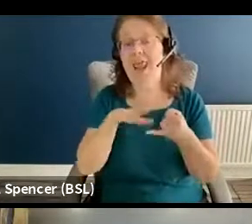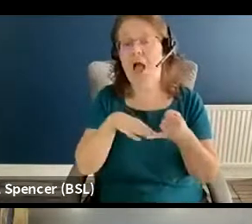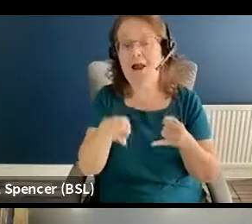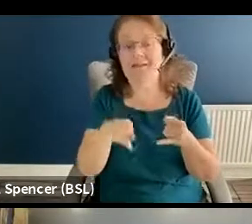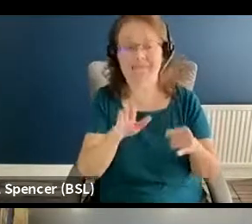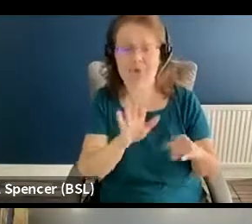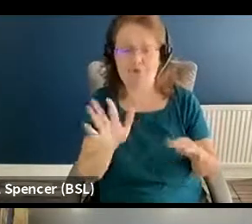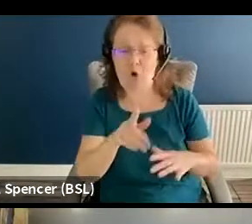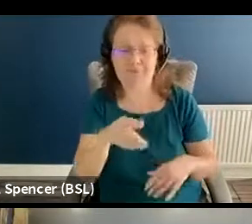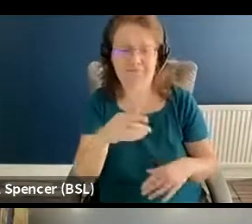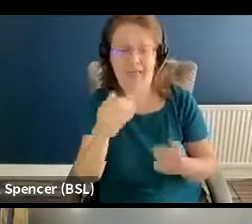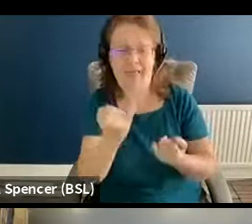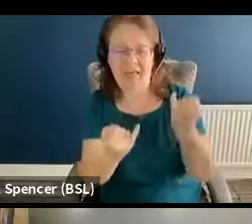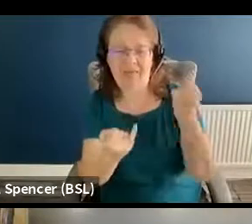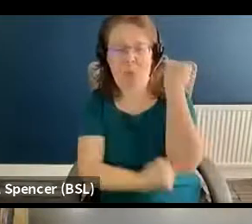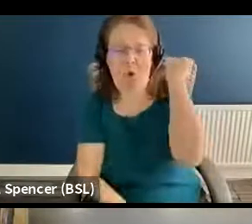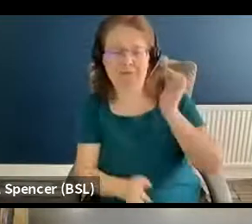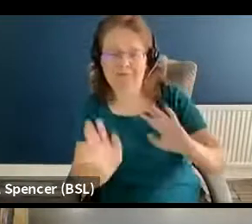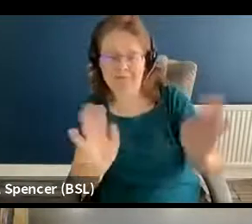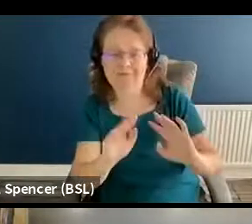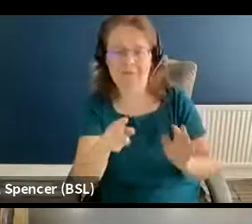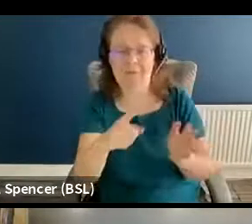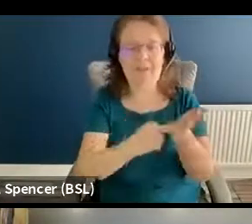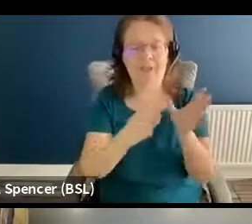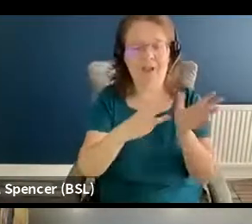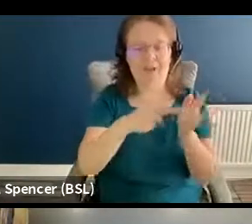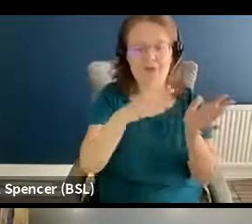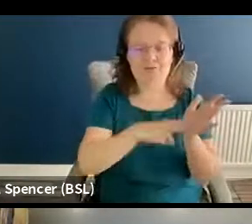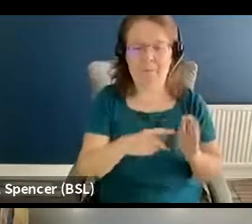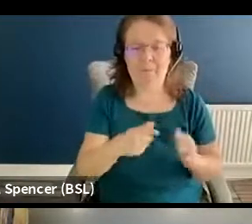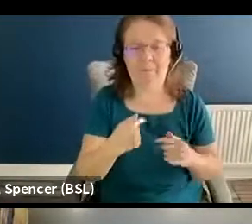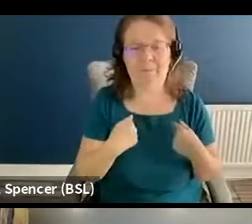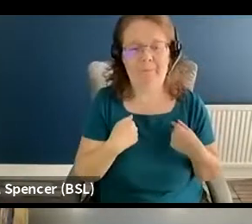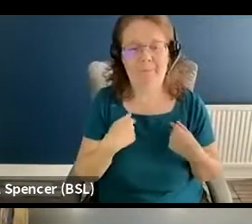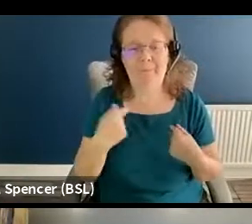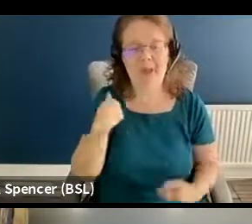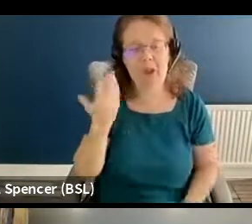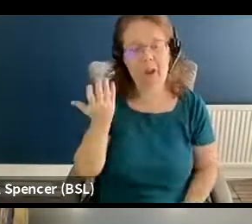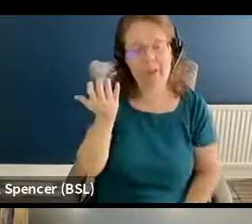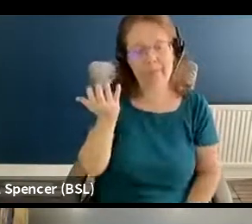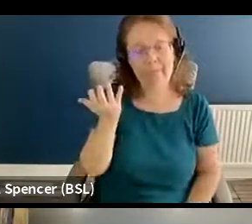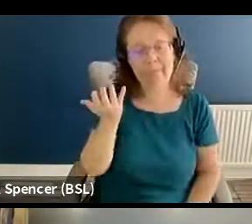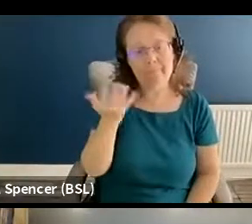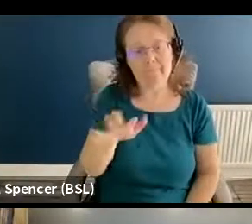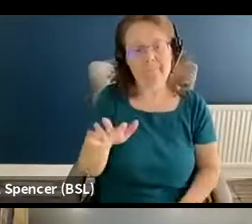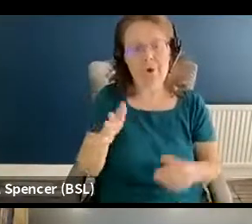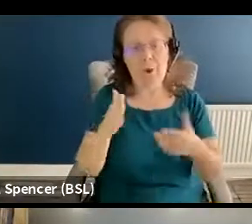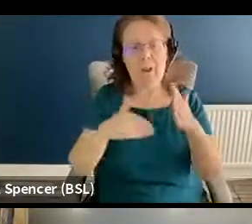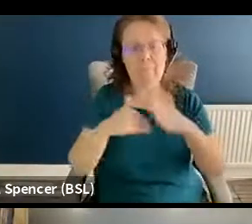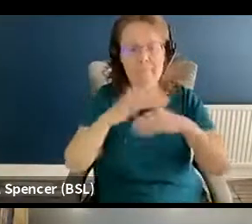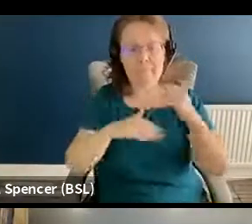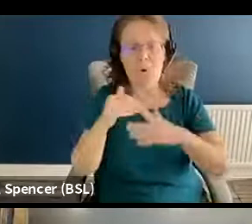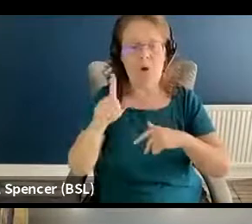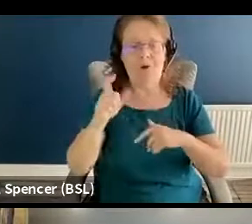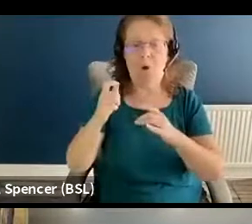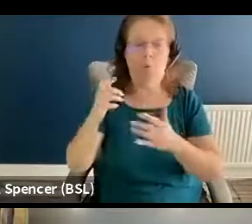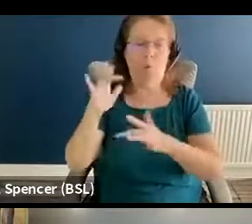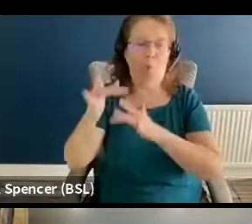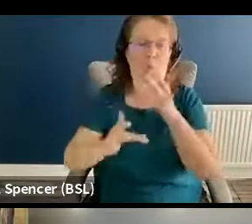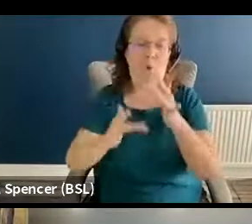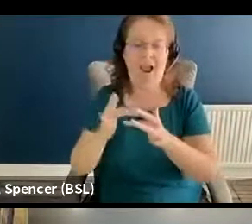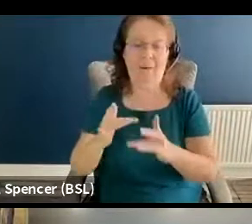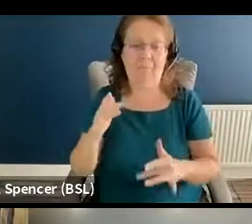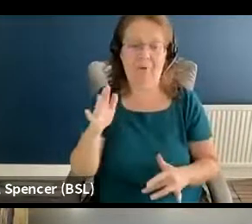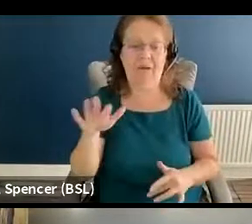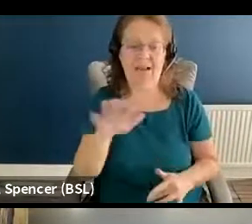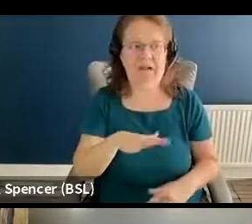least, Ramon. Ramon Lopenta here. I've been building things for the web for